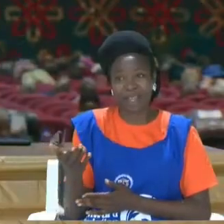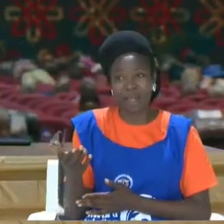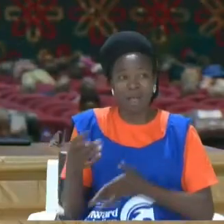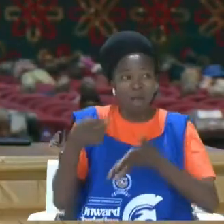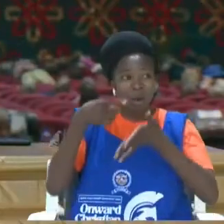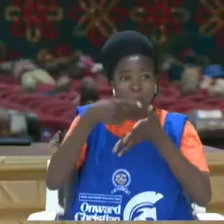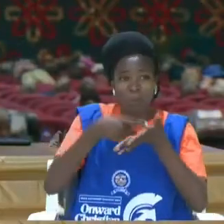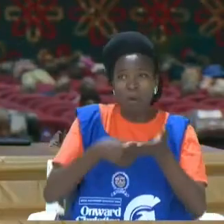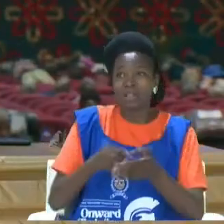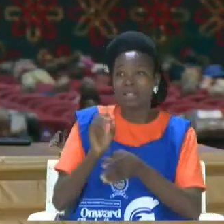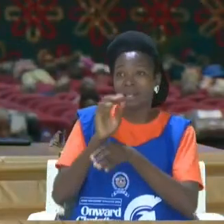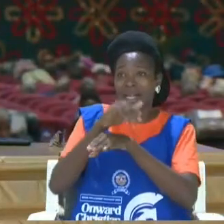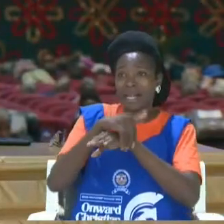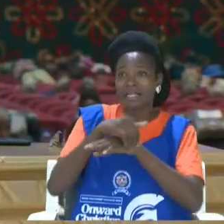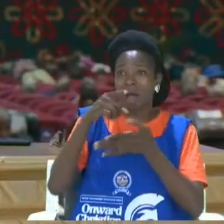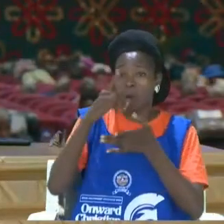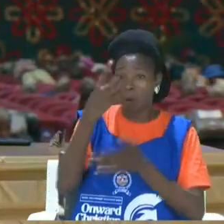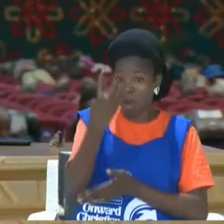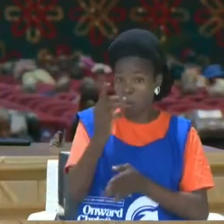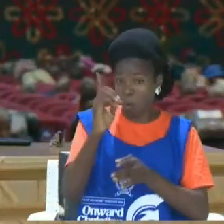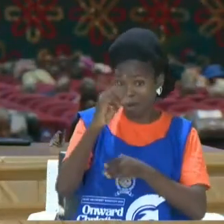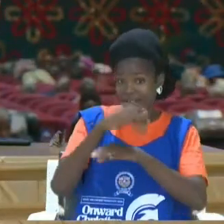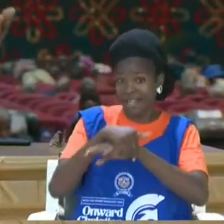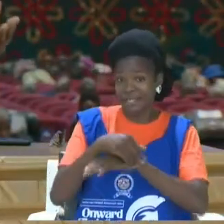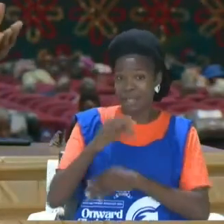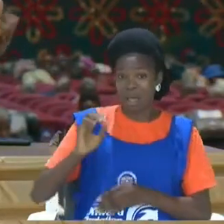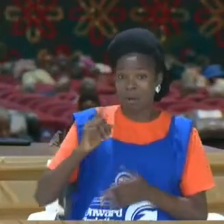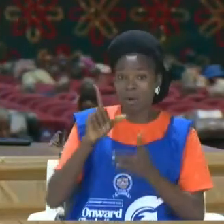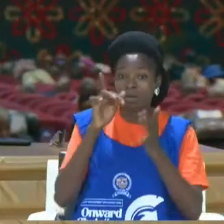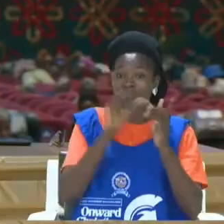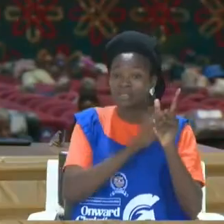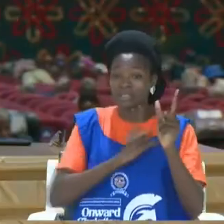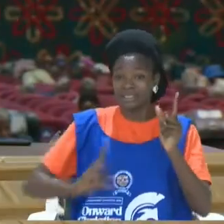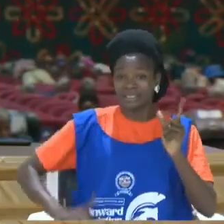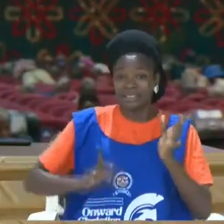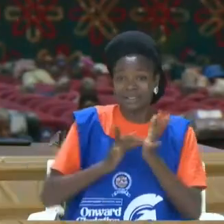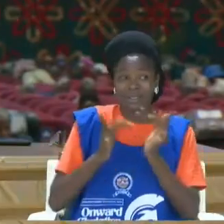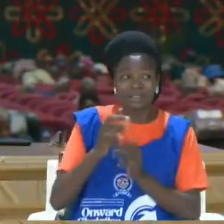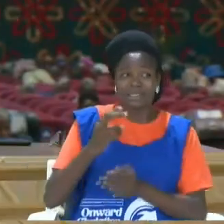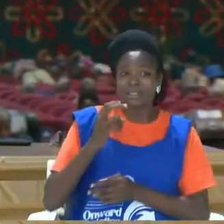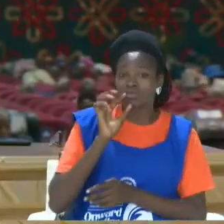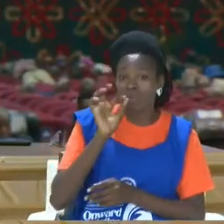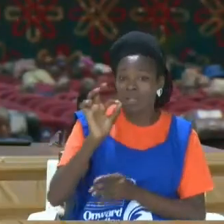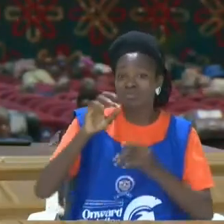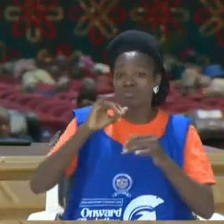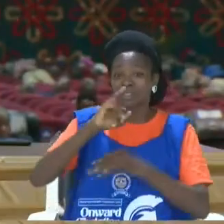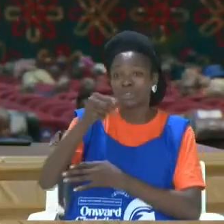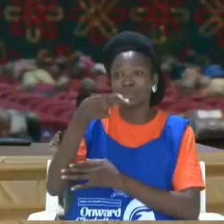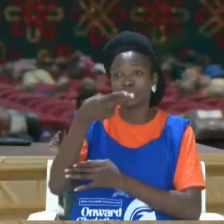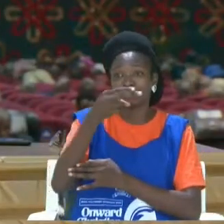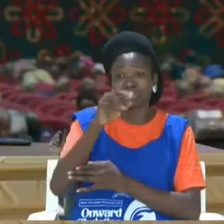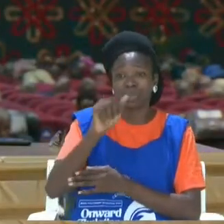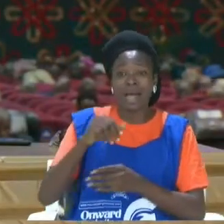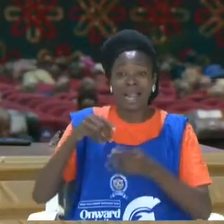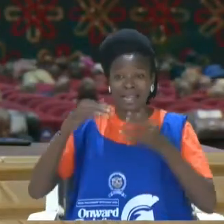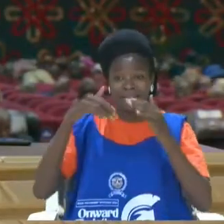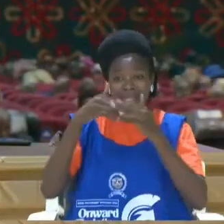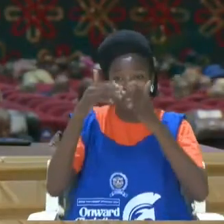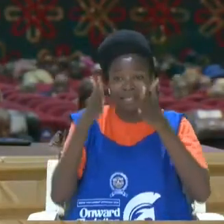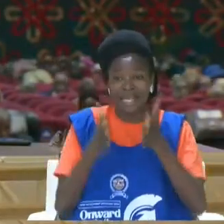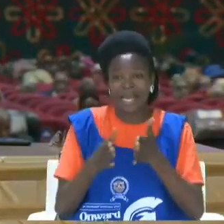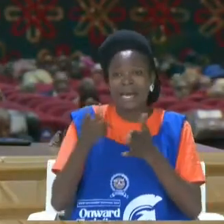One night, our Lord Jesus Christ was talking with a Jewish leader, a Pharisee by